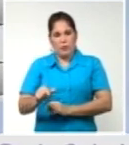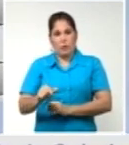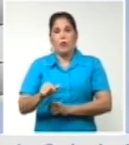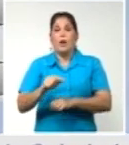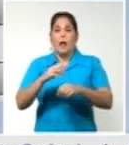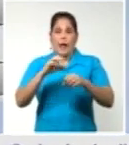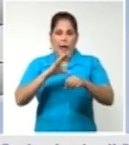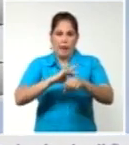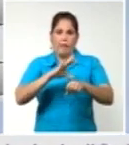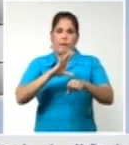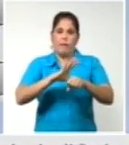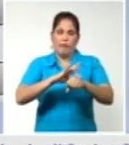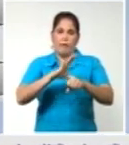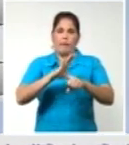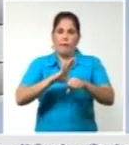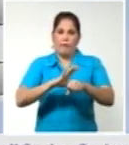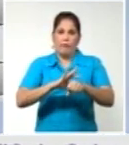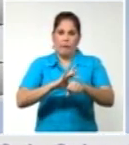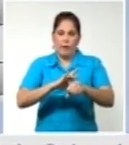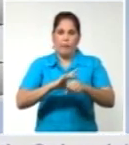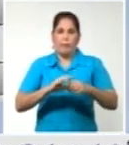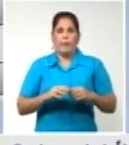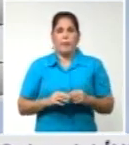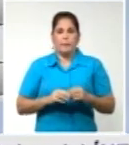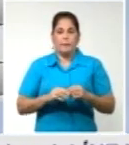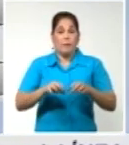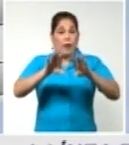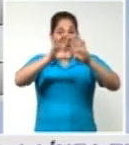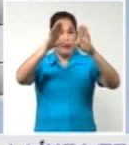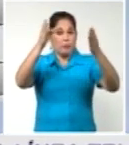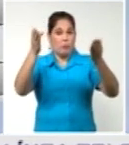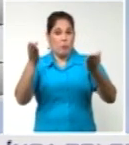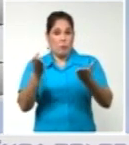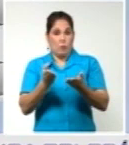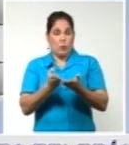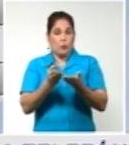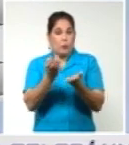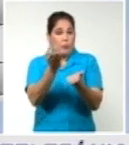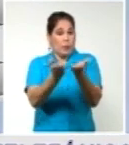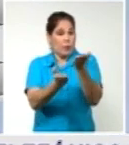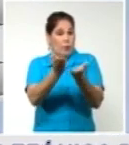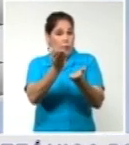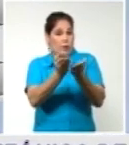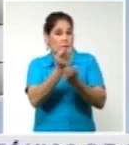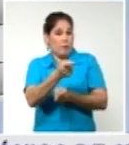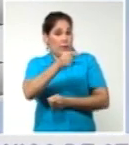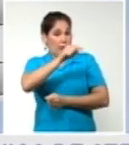41,299,301 confirmed cases since the start of the pandemic. Yesterday,